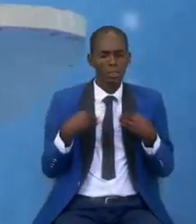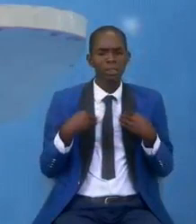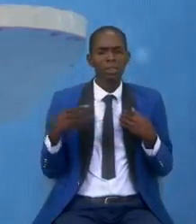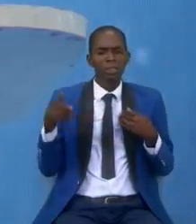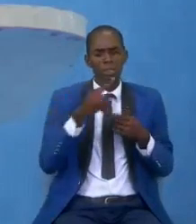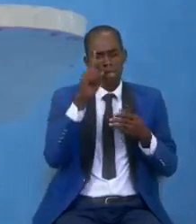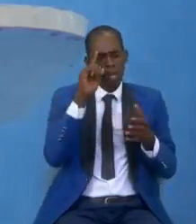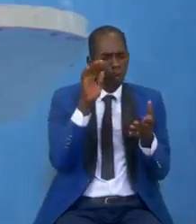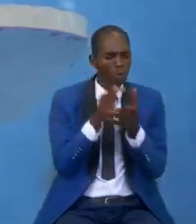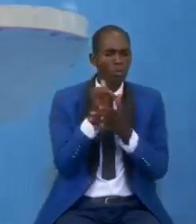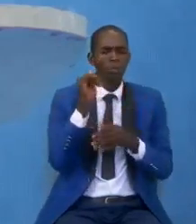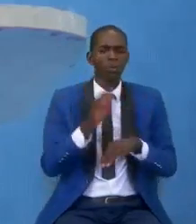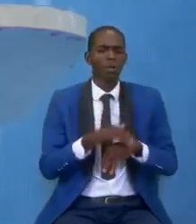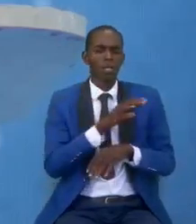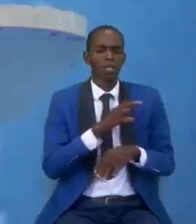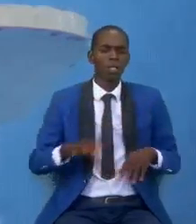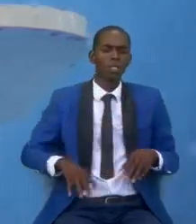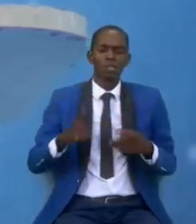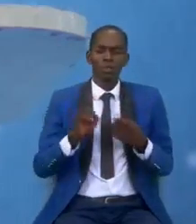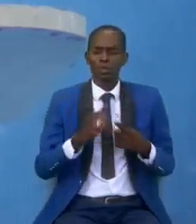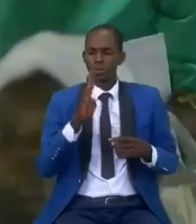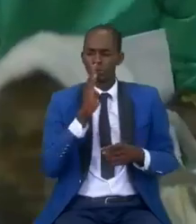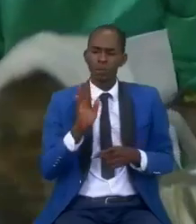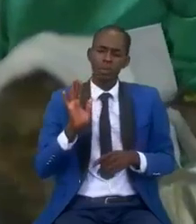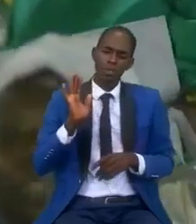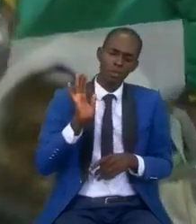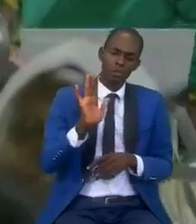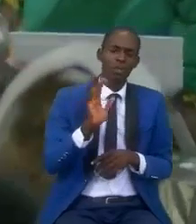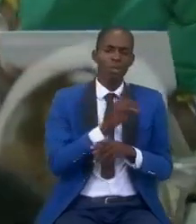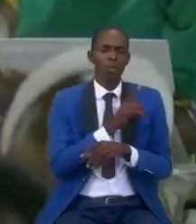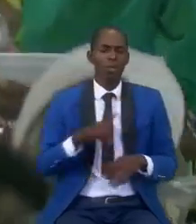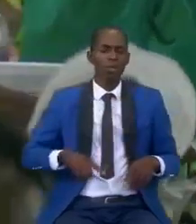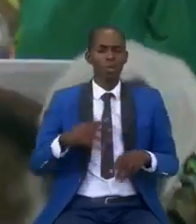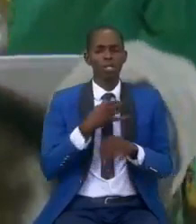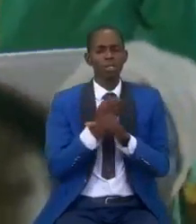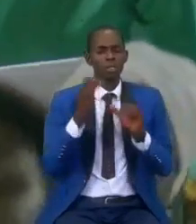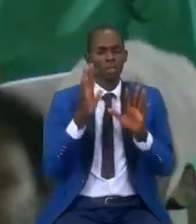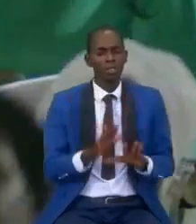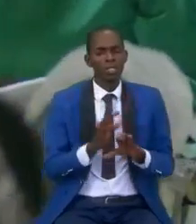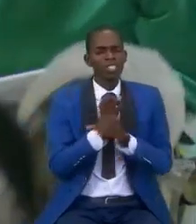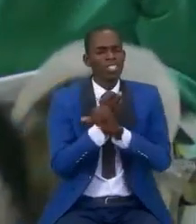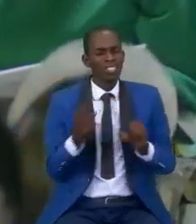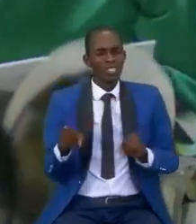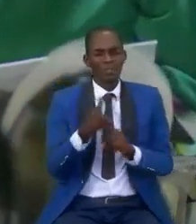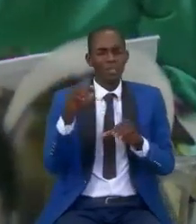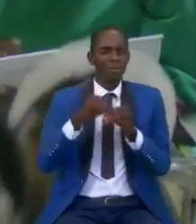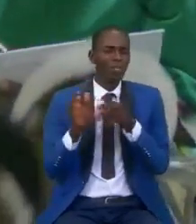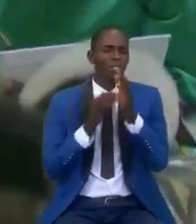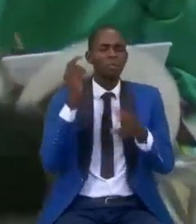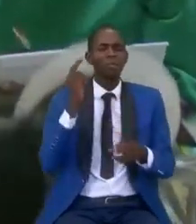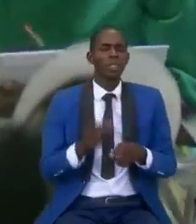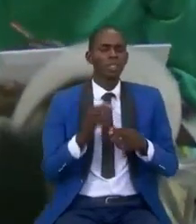Savior, save them in Jesus' name. All the guilt of